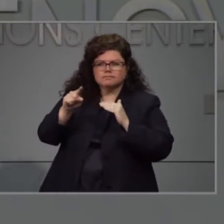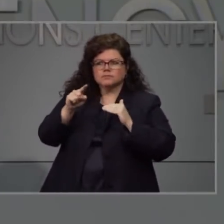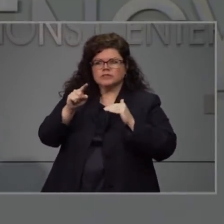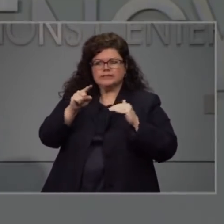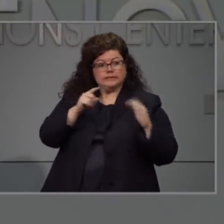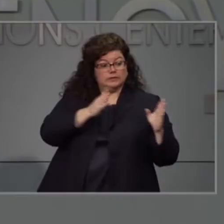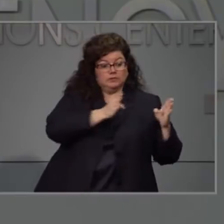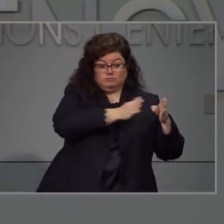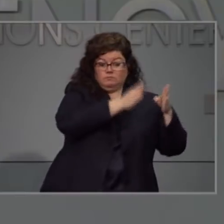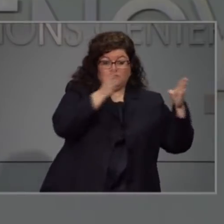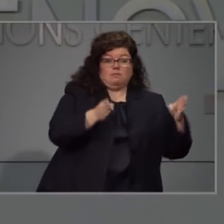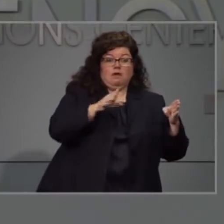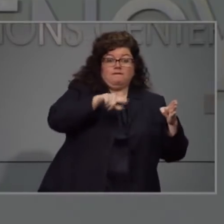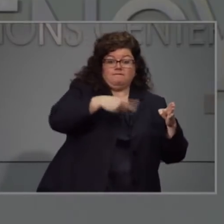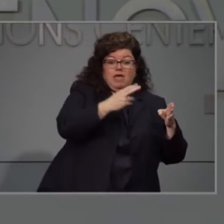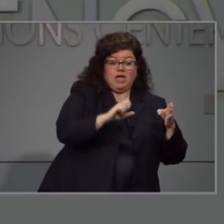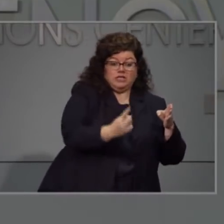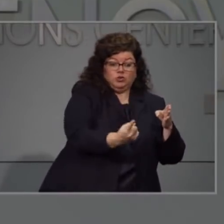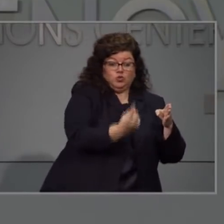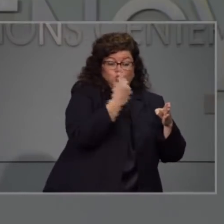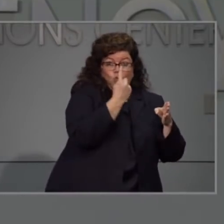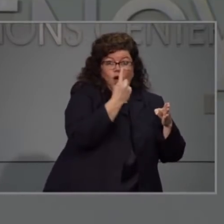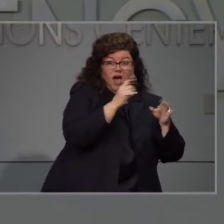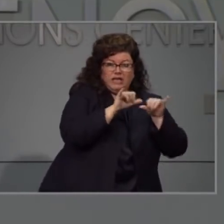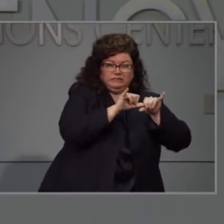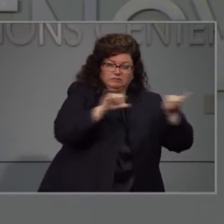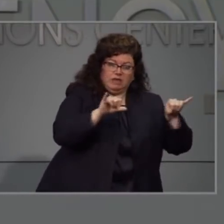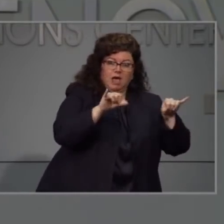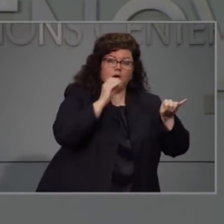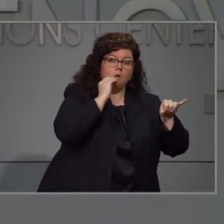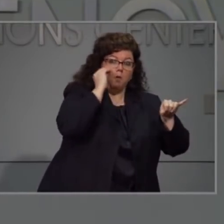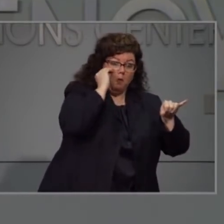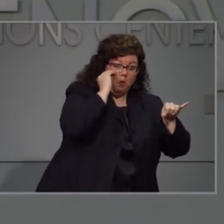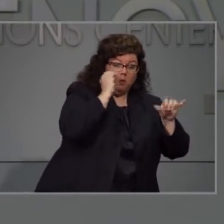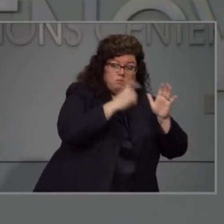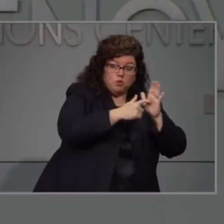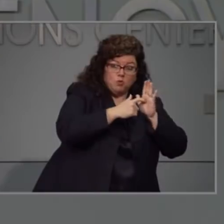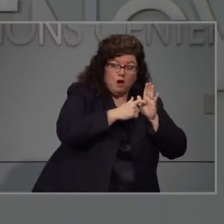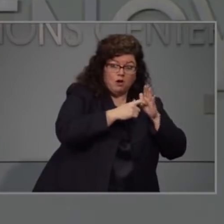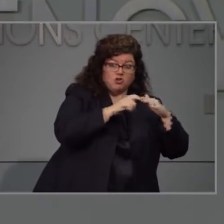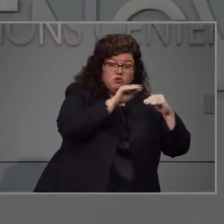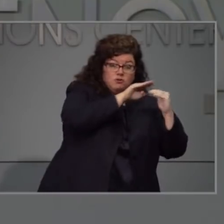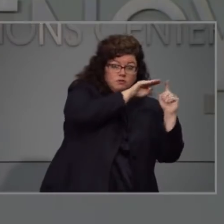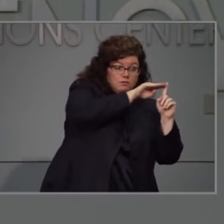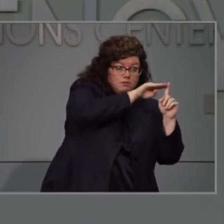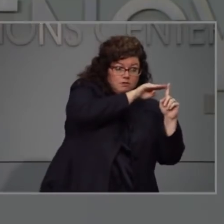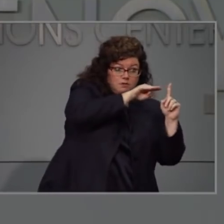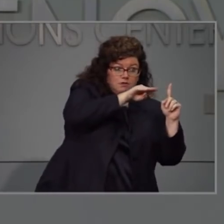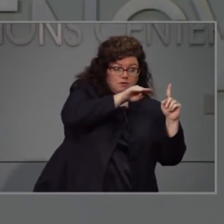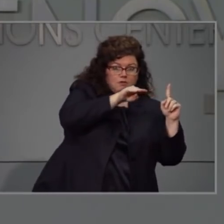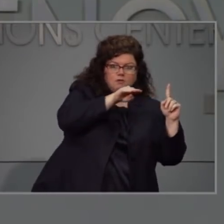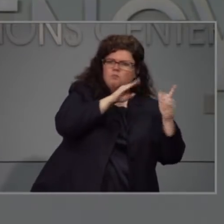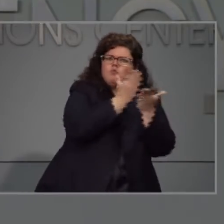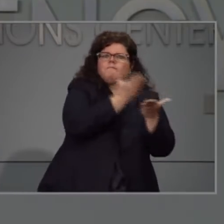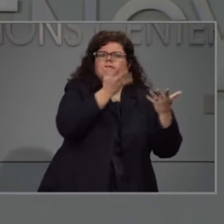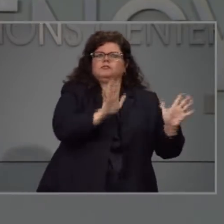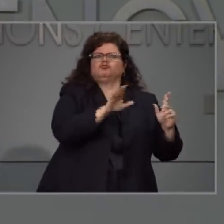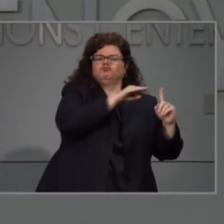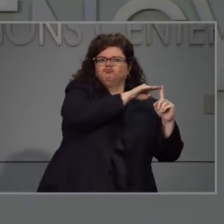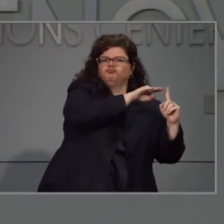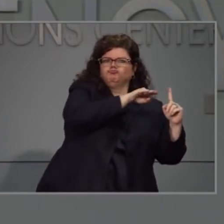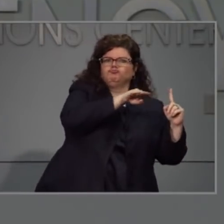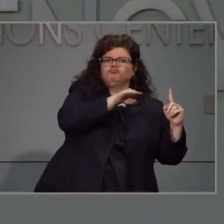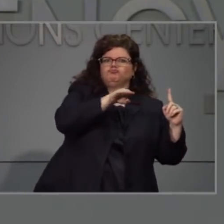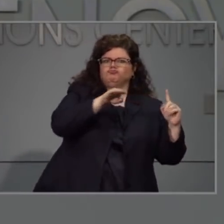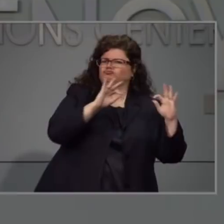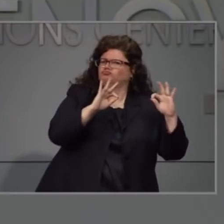step forward while we still had the stay at home to remain stable. And I think that's what you've seen in our metrics today, right? We were